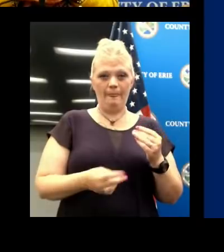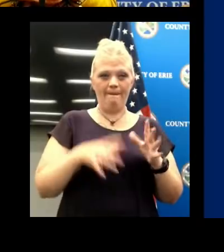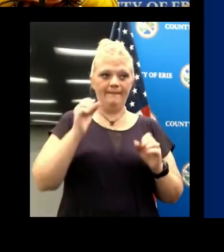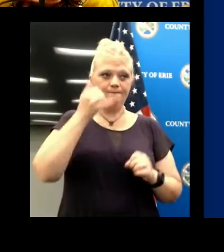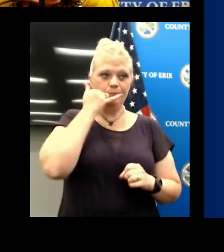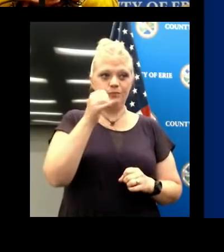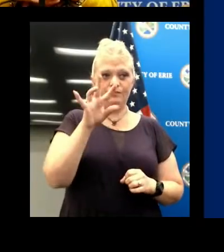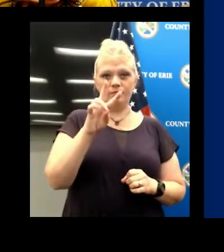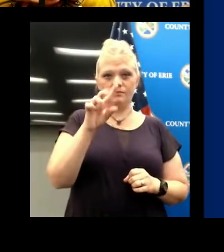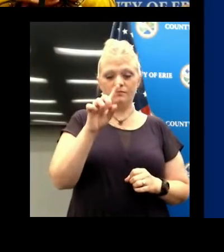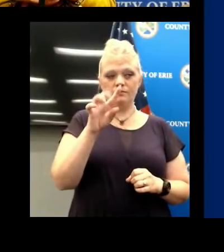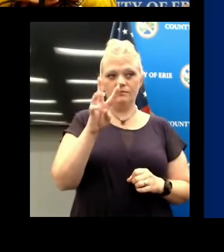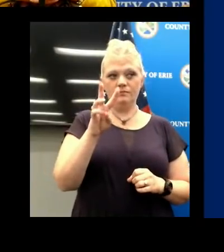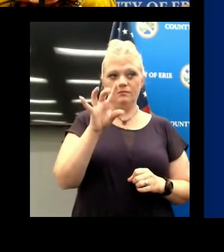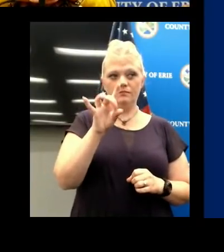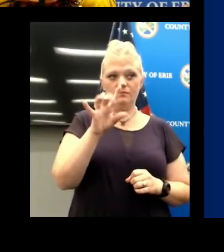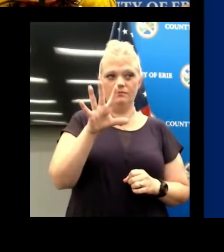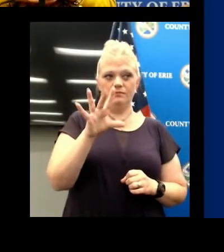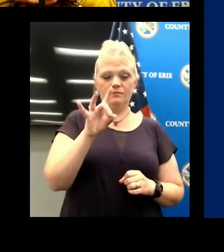call